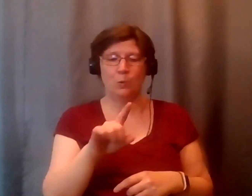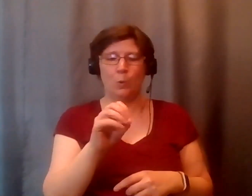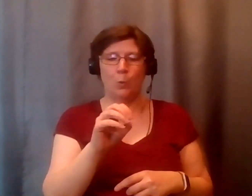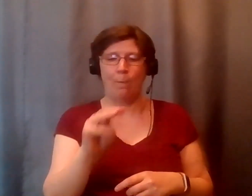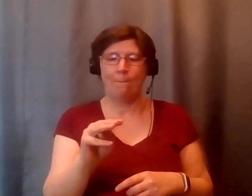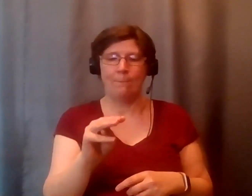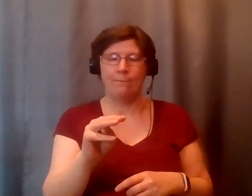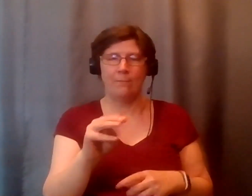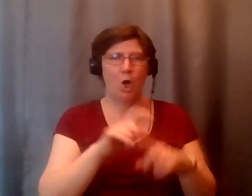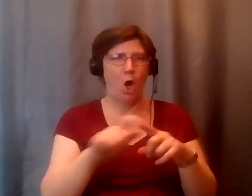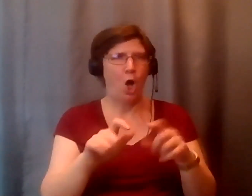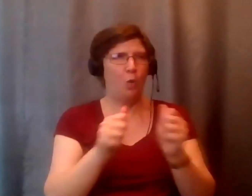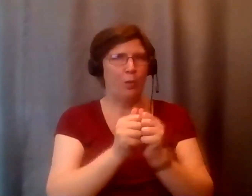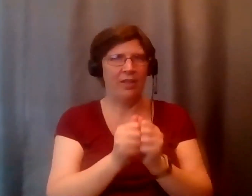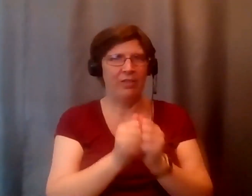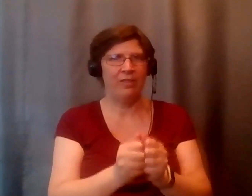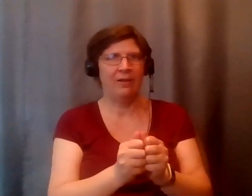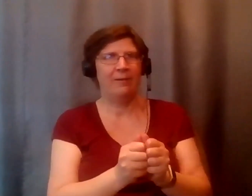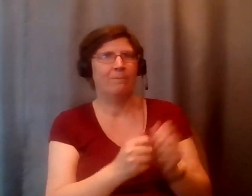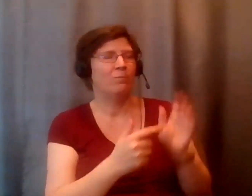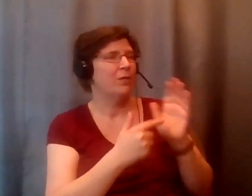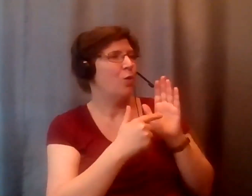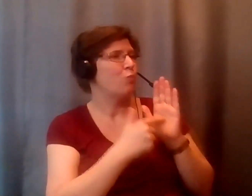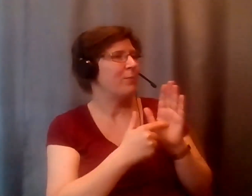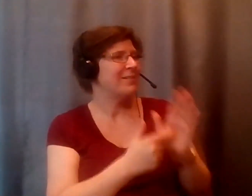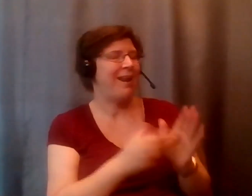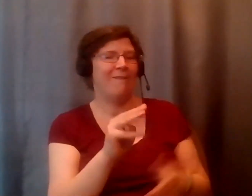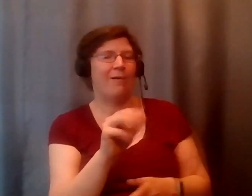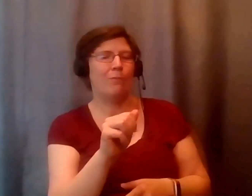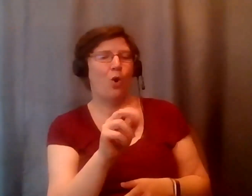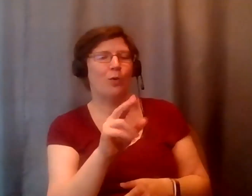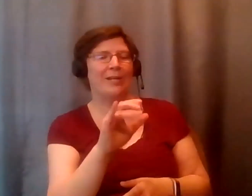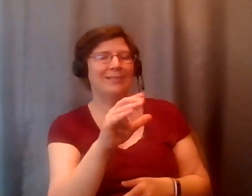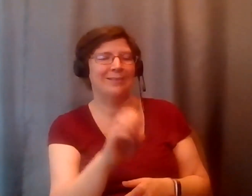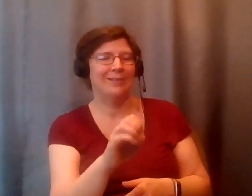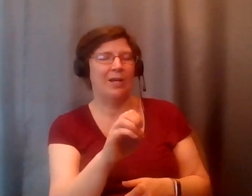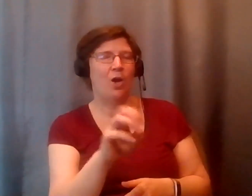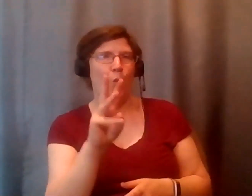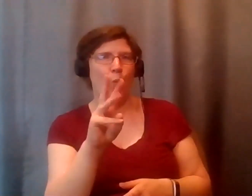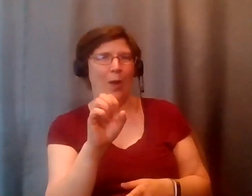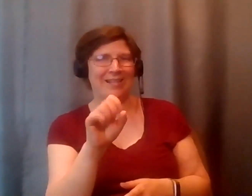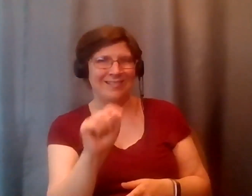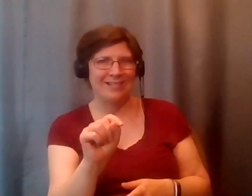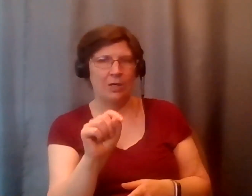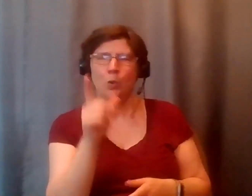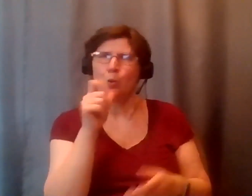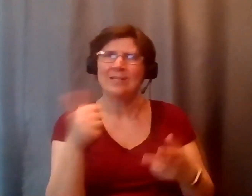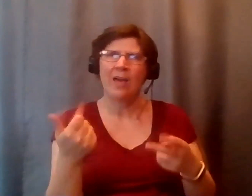with, oh my gosh, Representative Maurice West. yeah, and who was the other